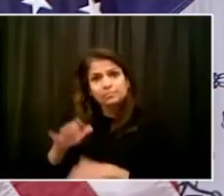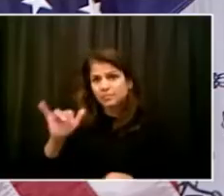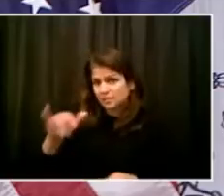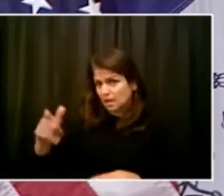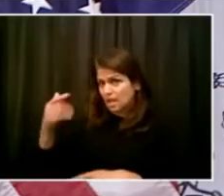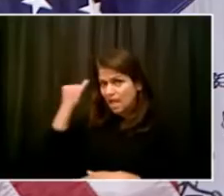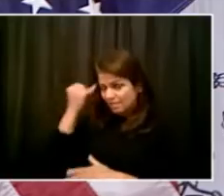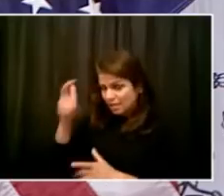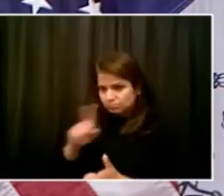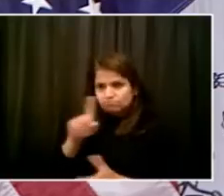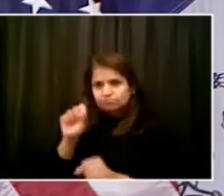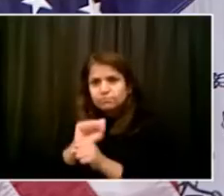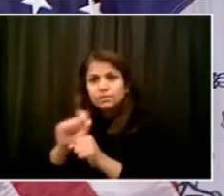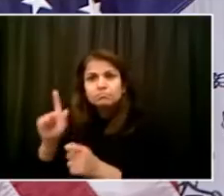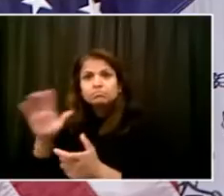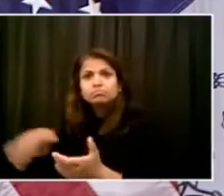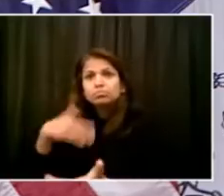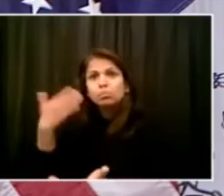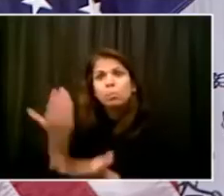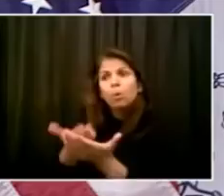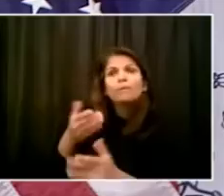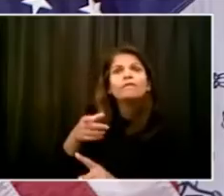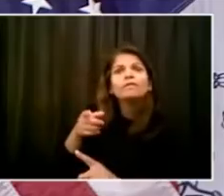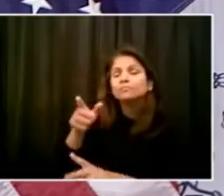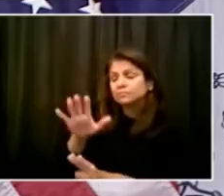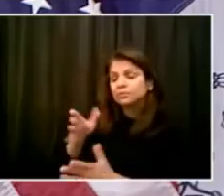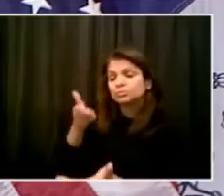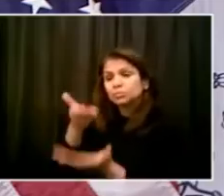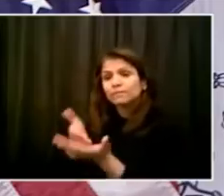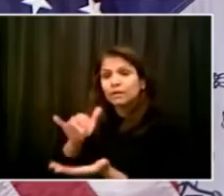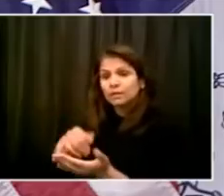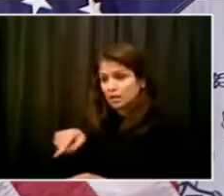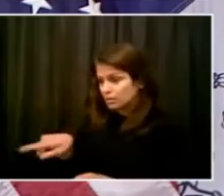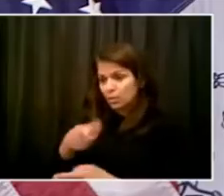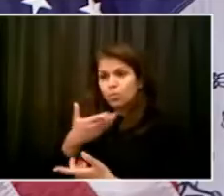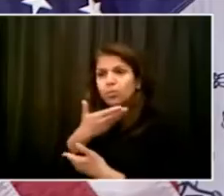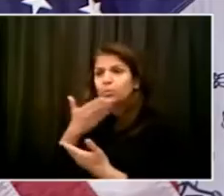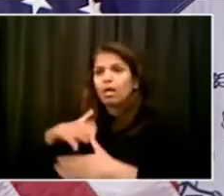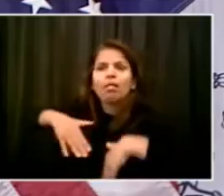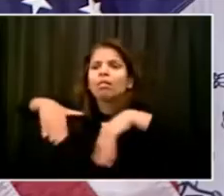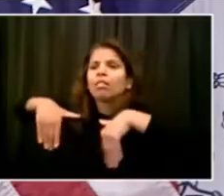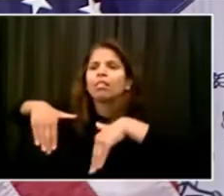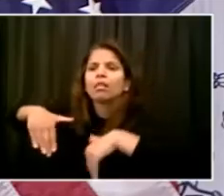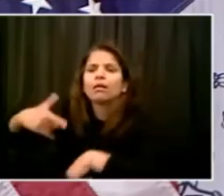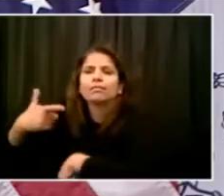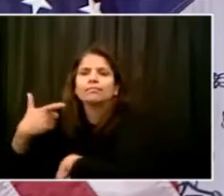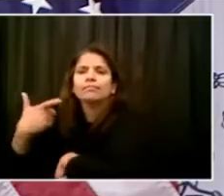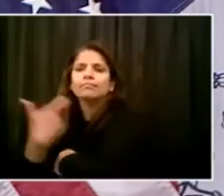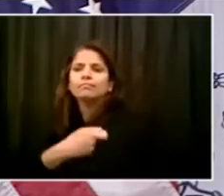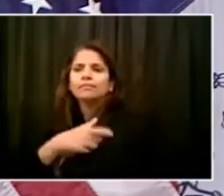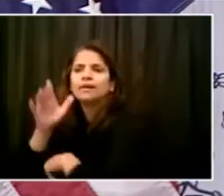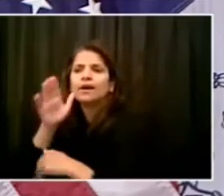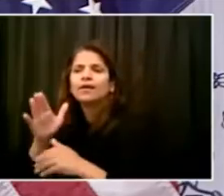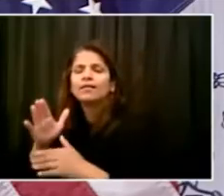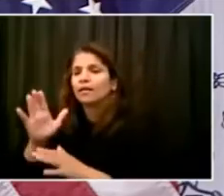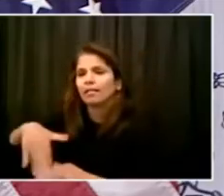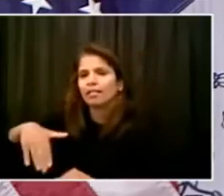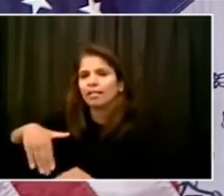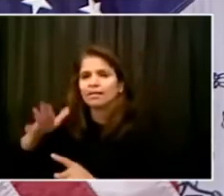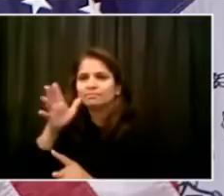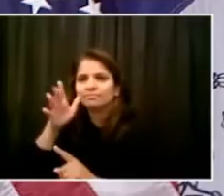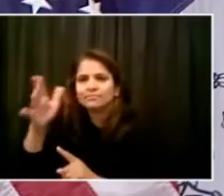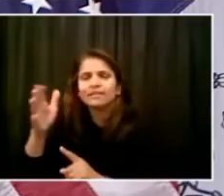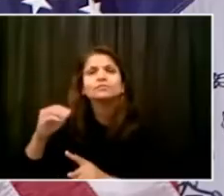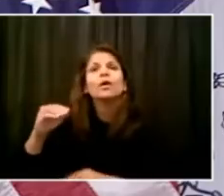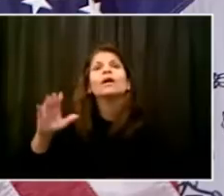why they got this disease? And then secondly, I hope you got a chance to look at our cover because there's